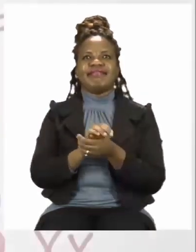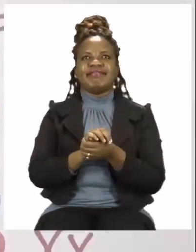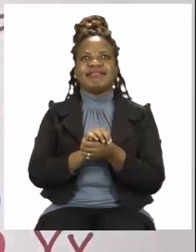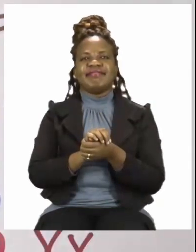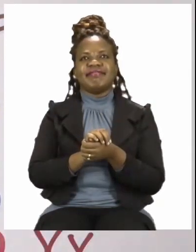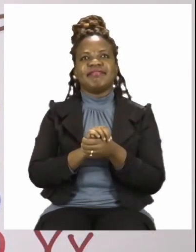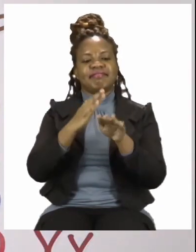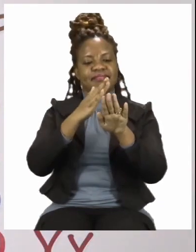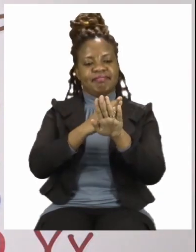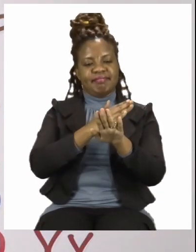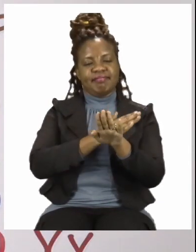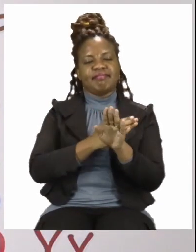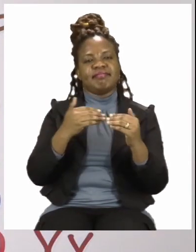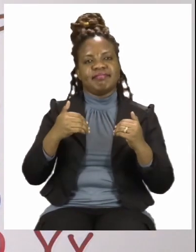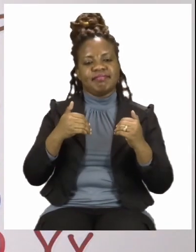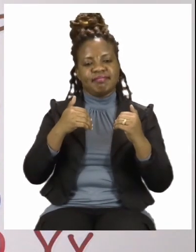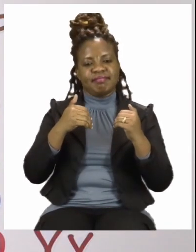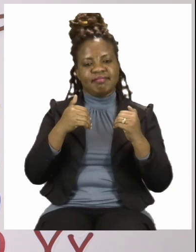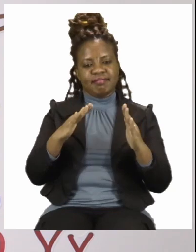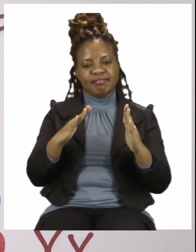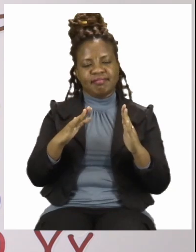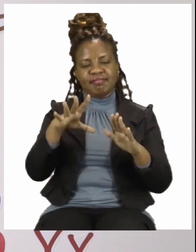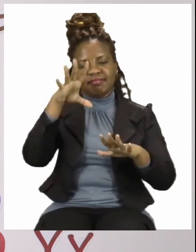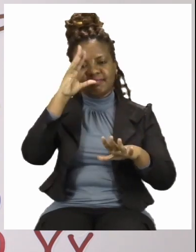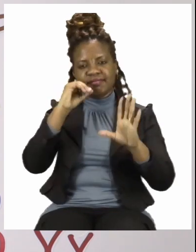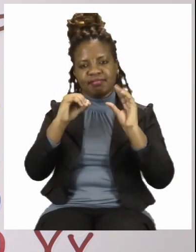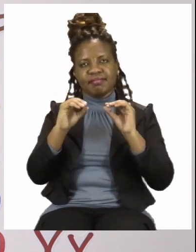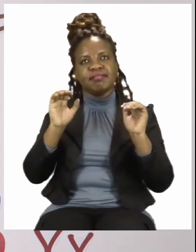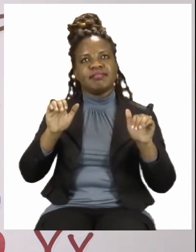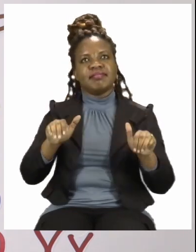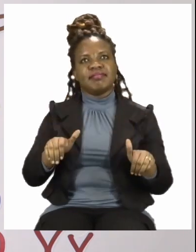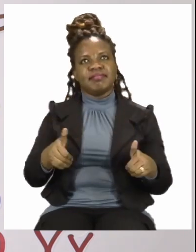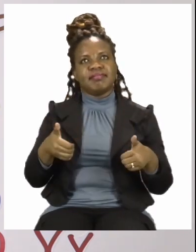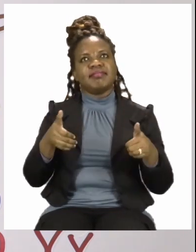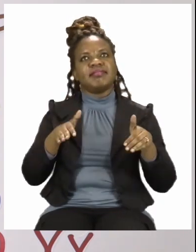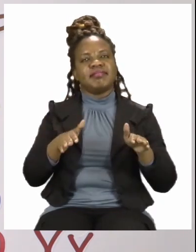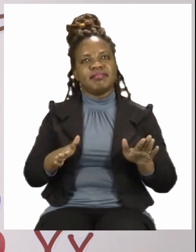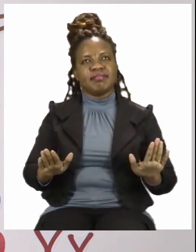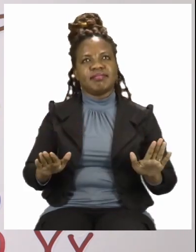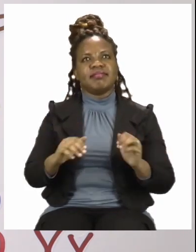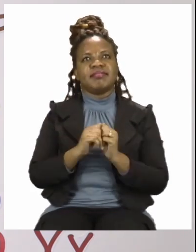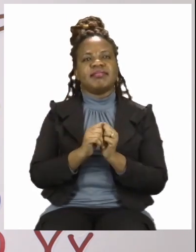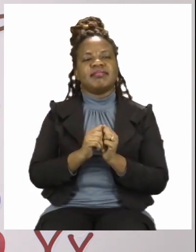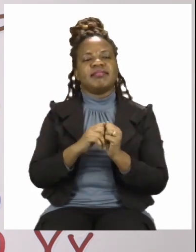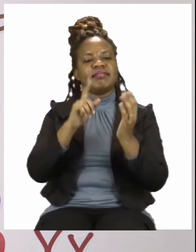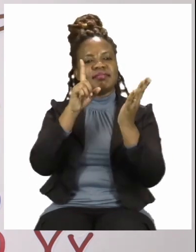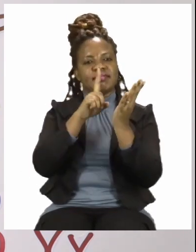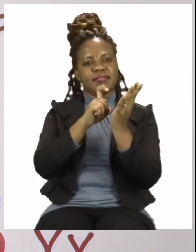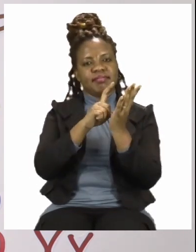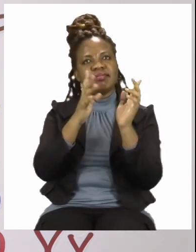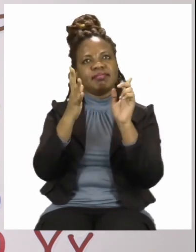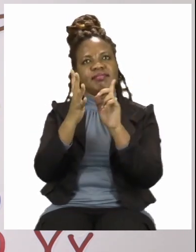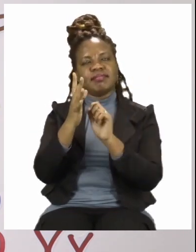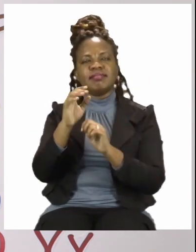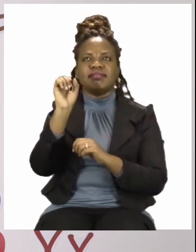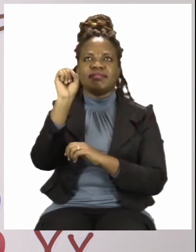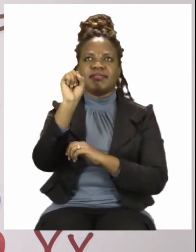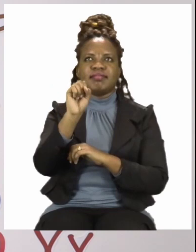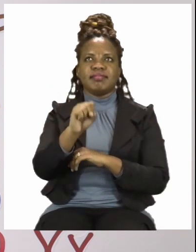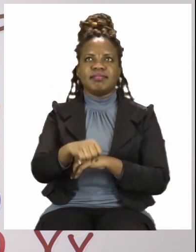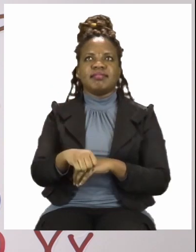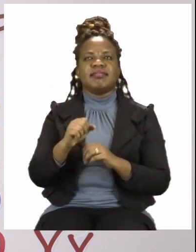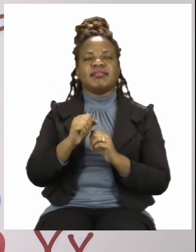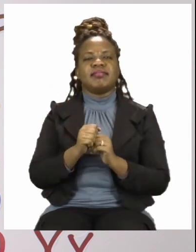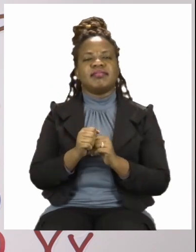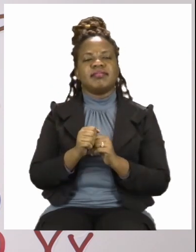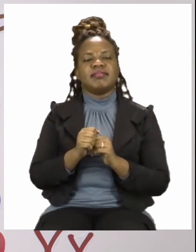And before we get into any lessons, boys and girls, we need to sanitize.